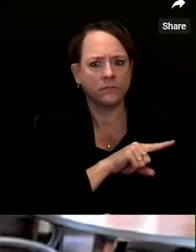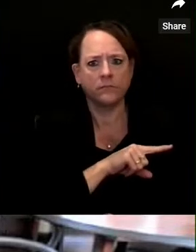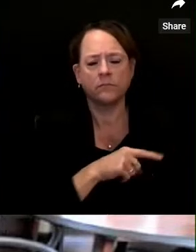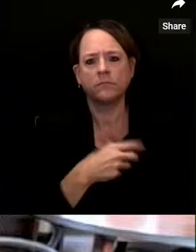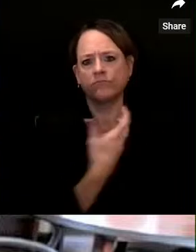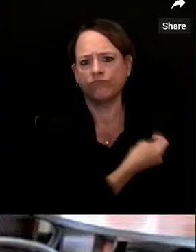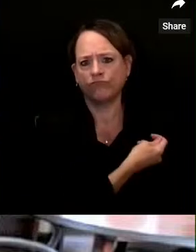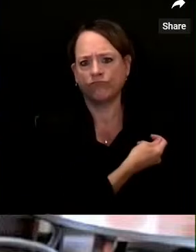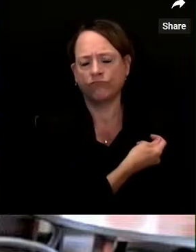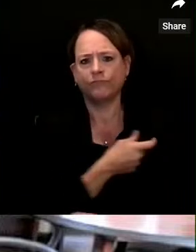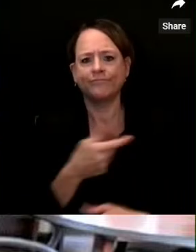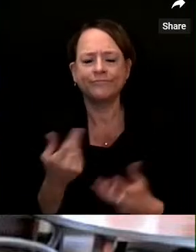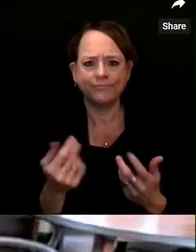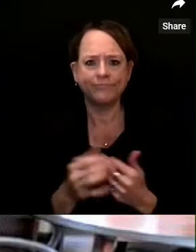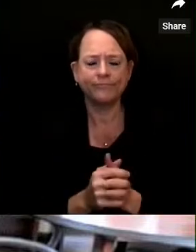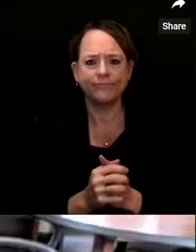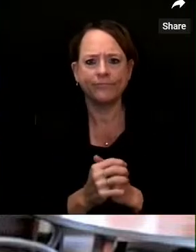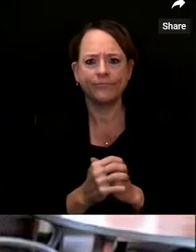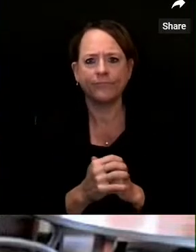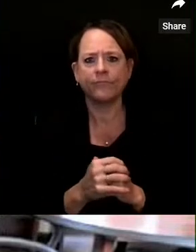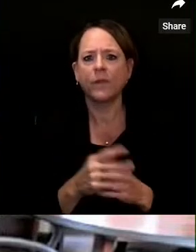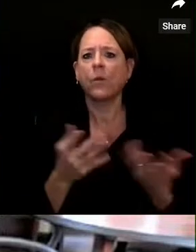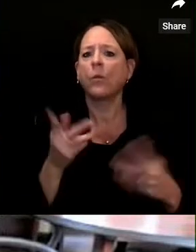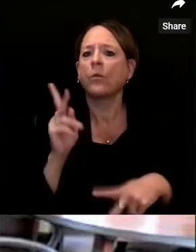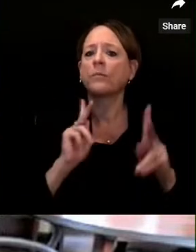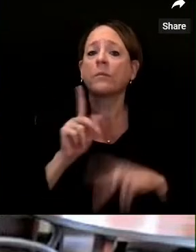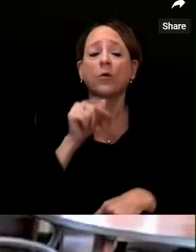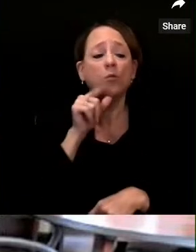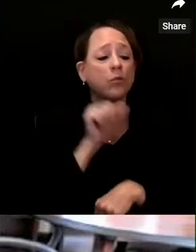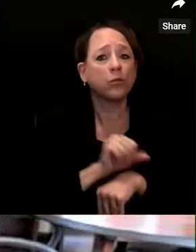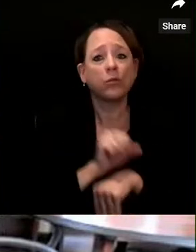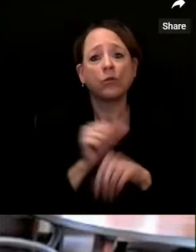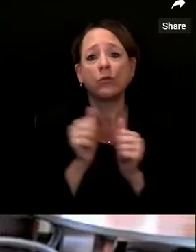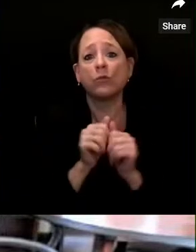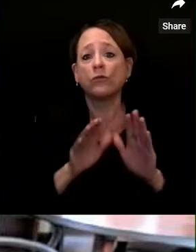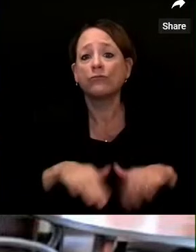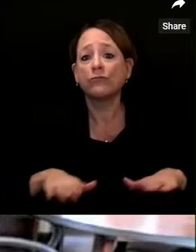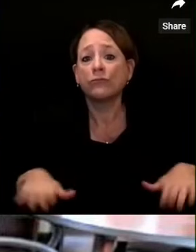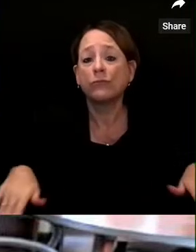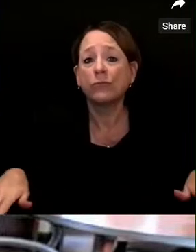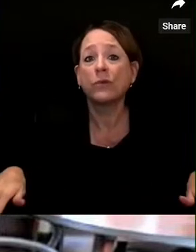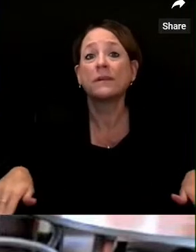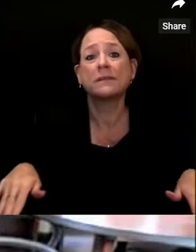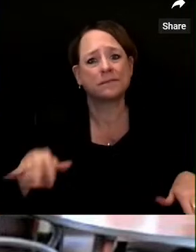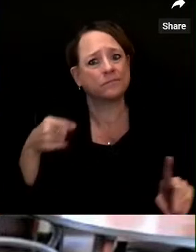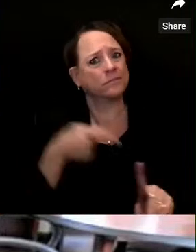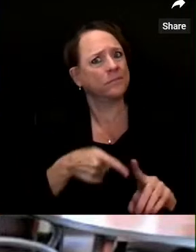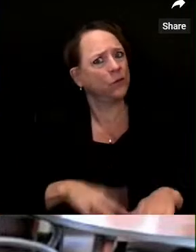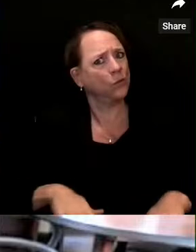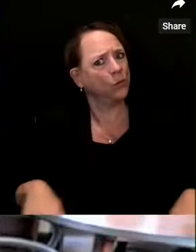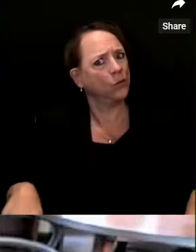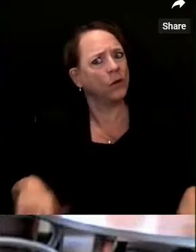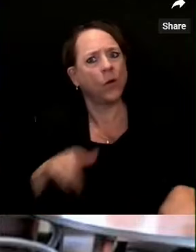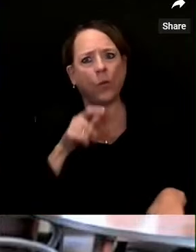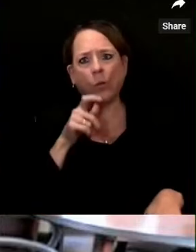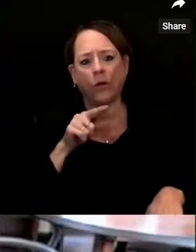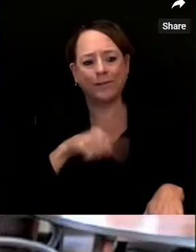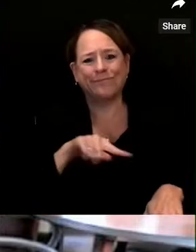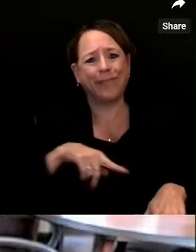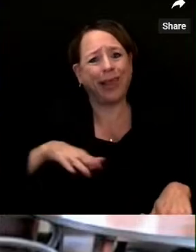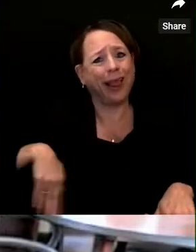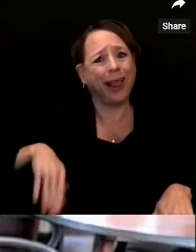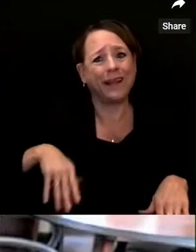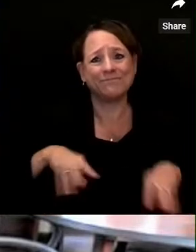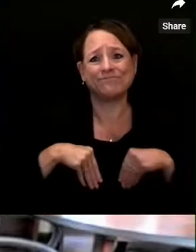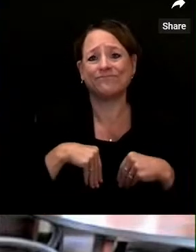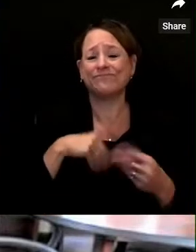with kids, especially younger kids who are not eligible to be vaccinated, get vaccinated themselves as soon as